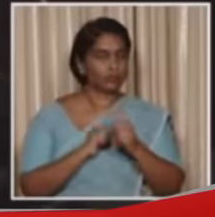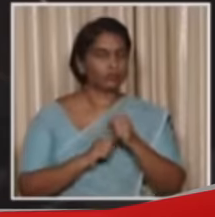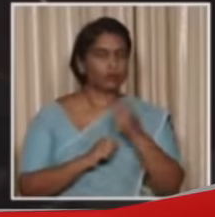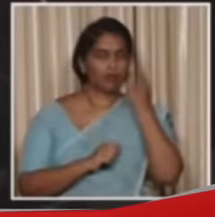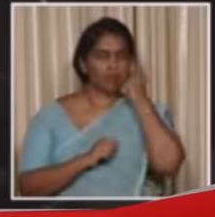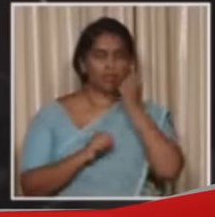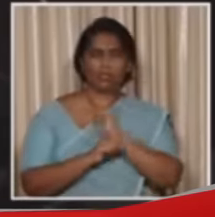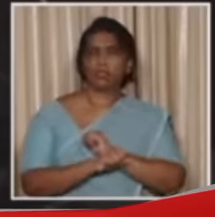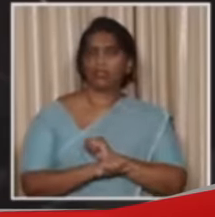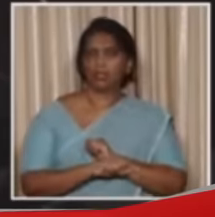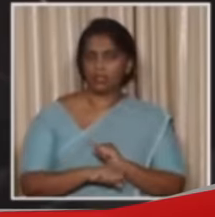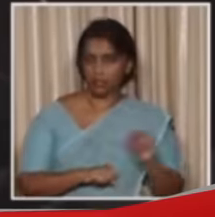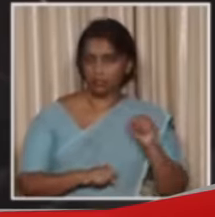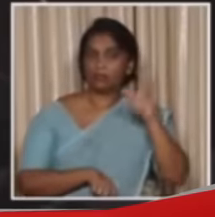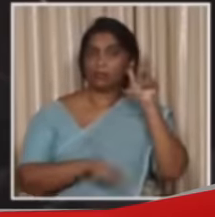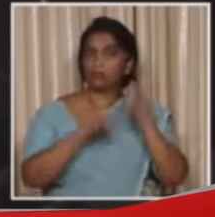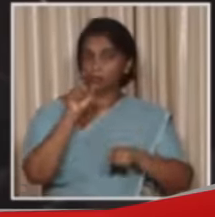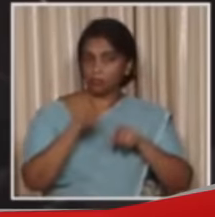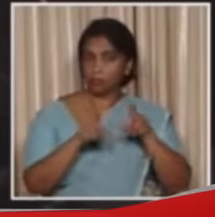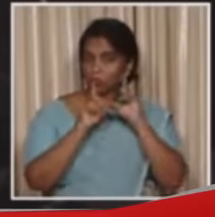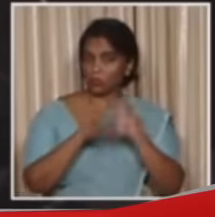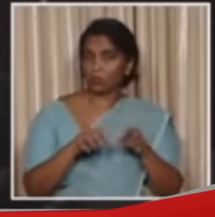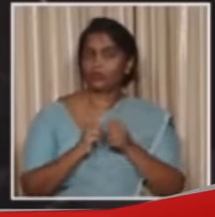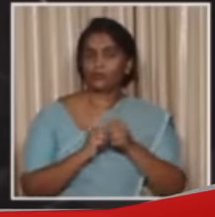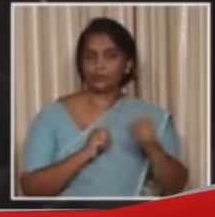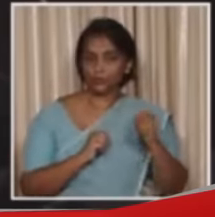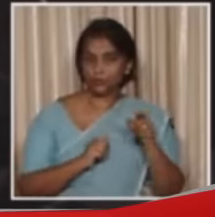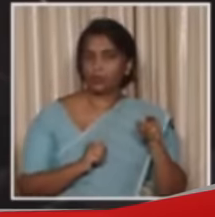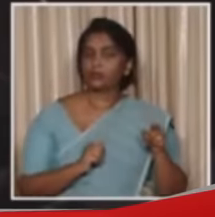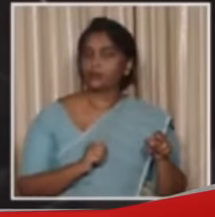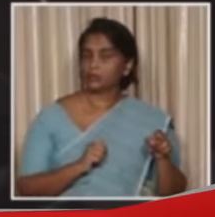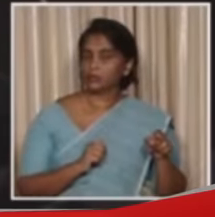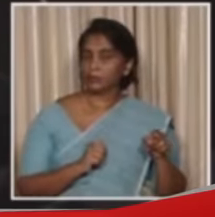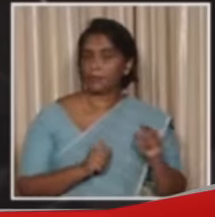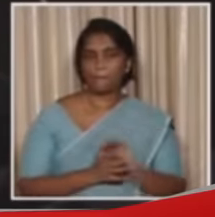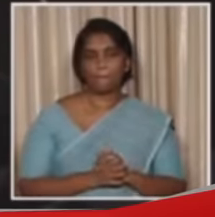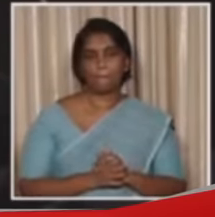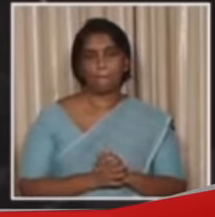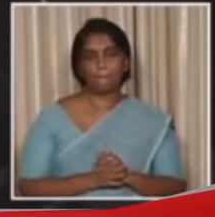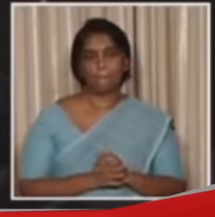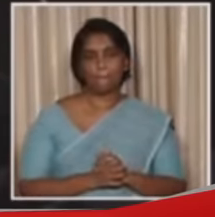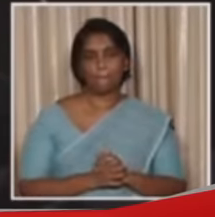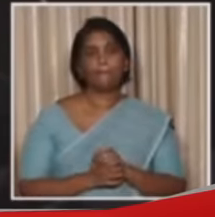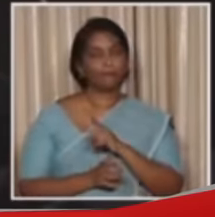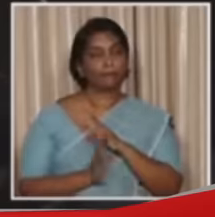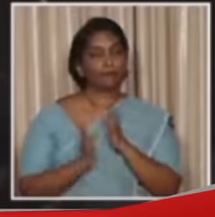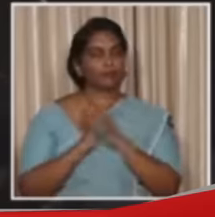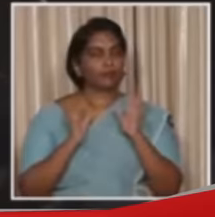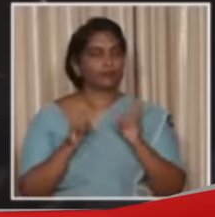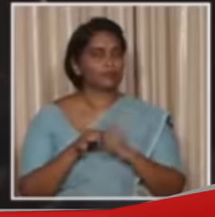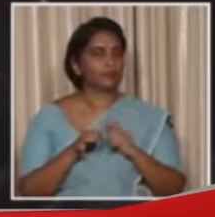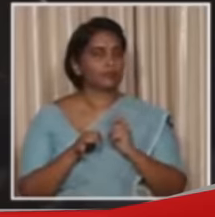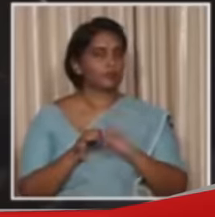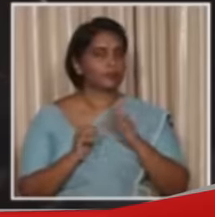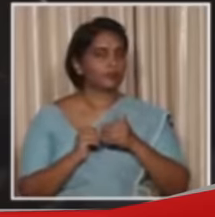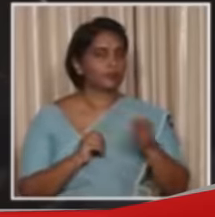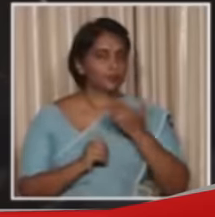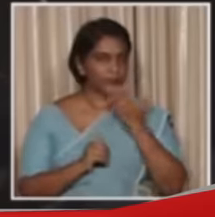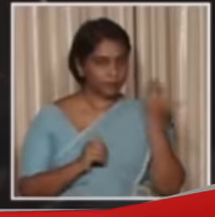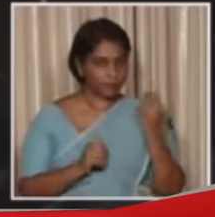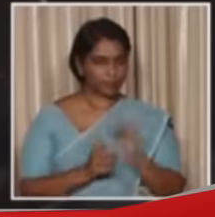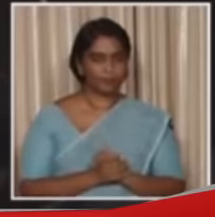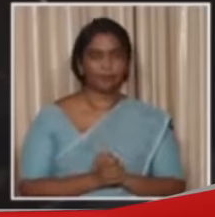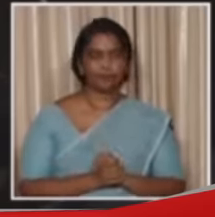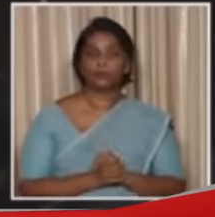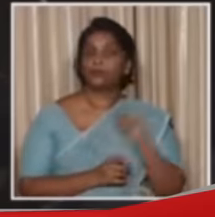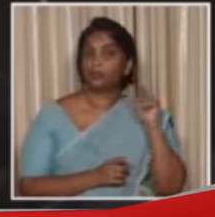these economic reforms, when such a government starts talking about how elections are